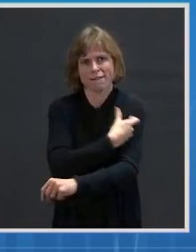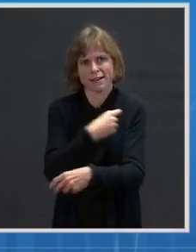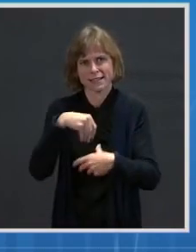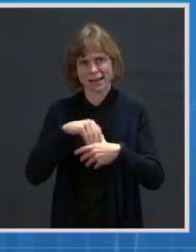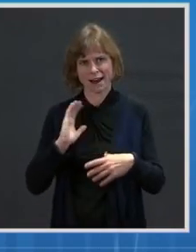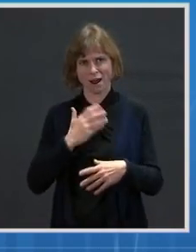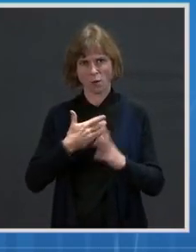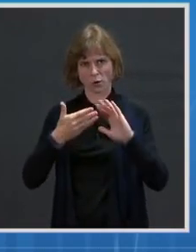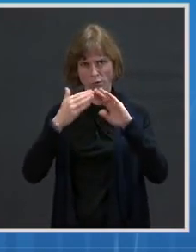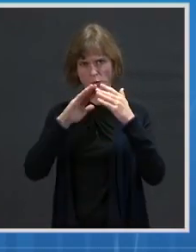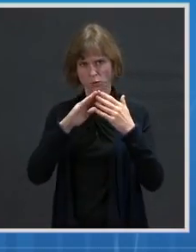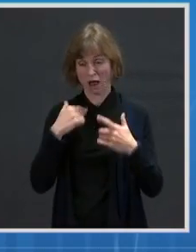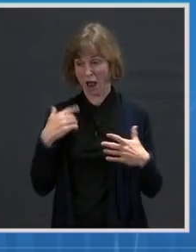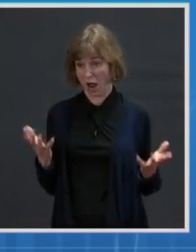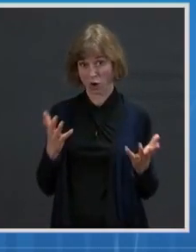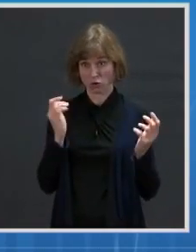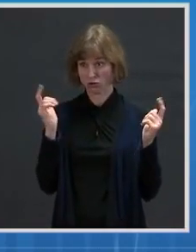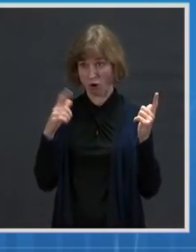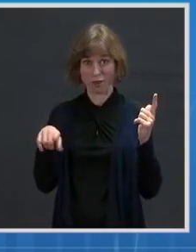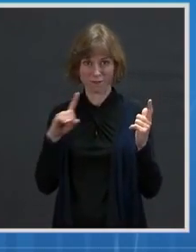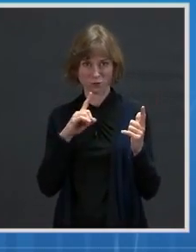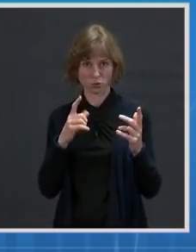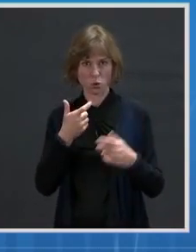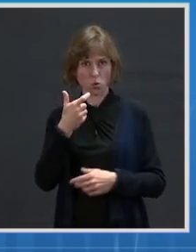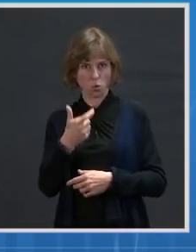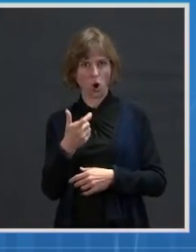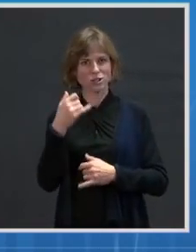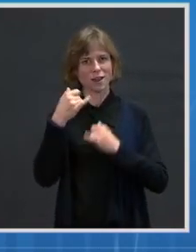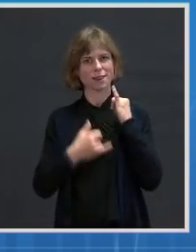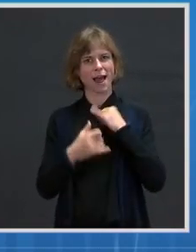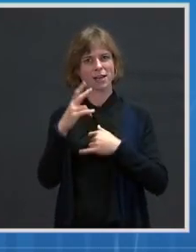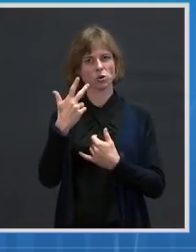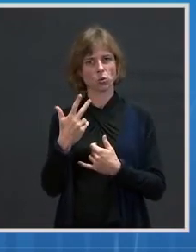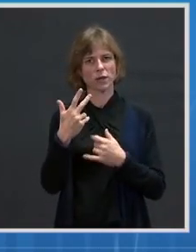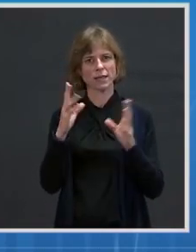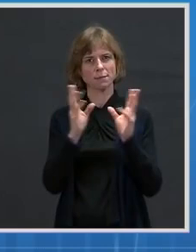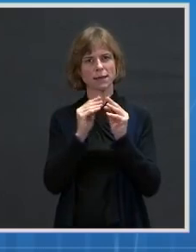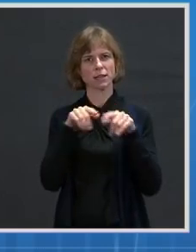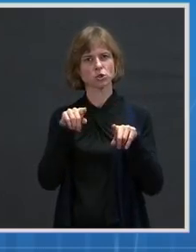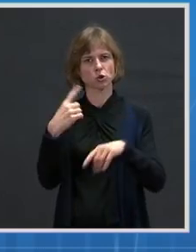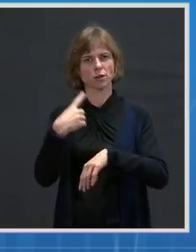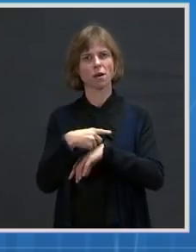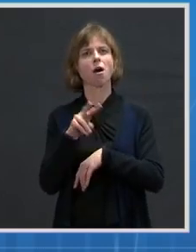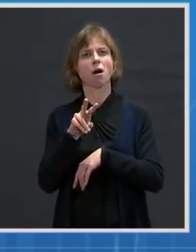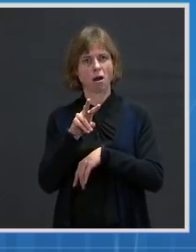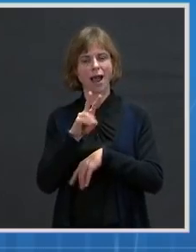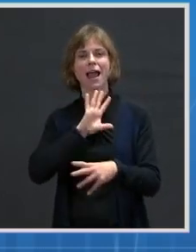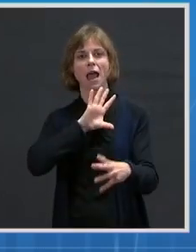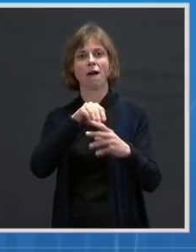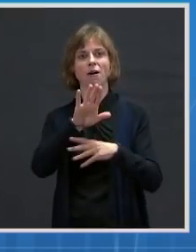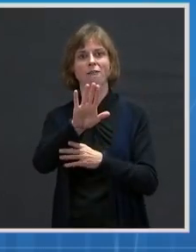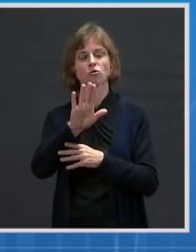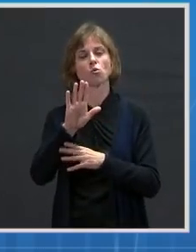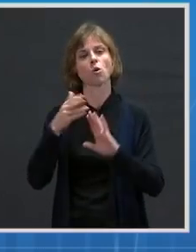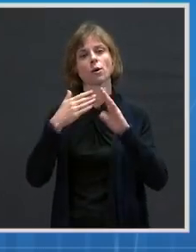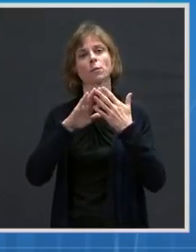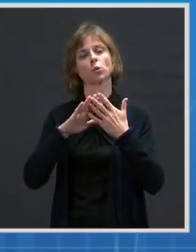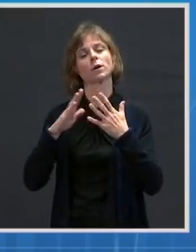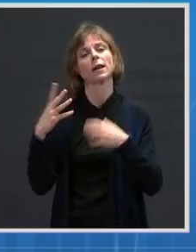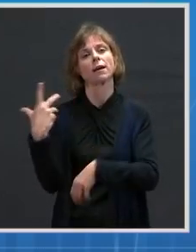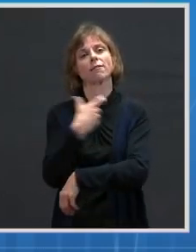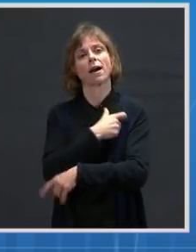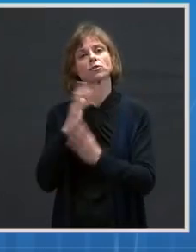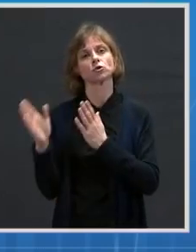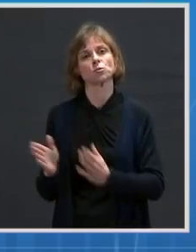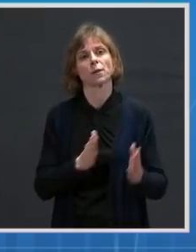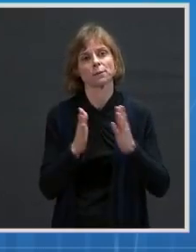I encourage each of you to watch the live stream plenary sessions throughout the day and get engaged in your community vaccination efforts. Before